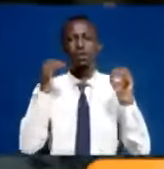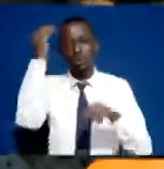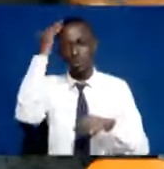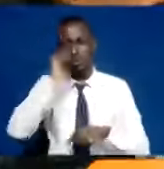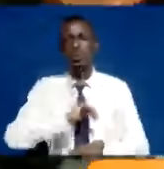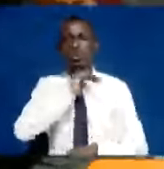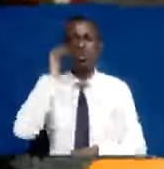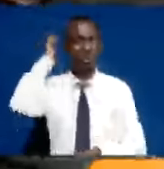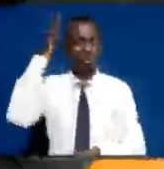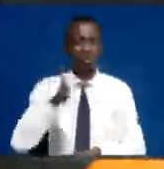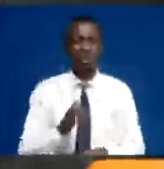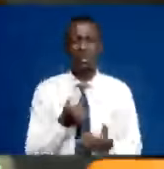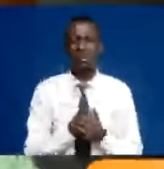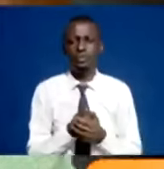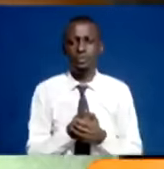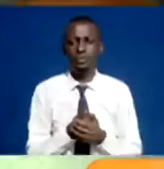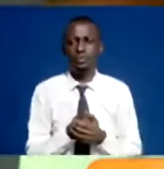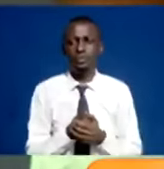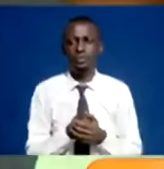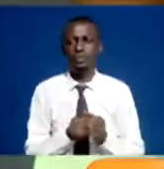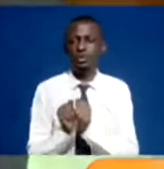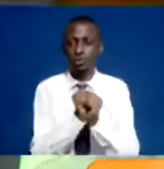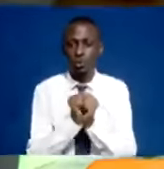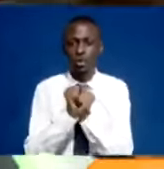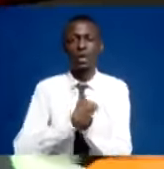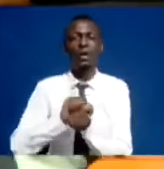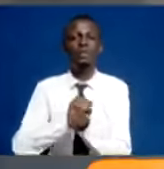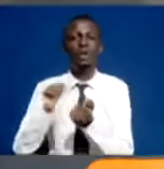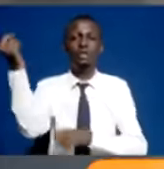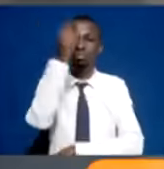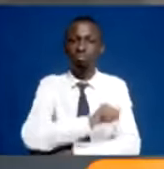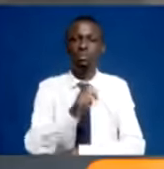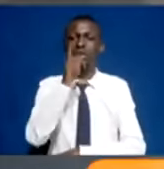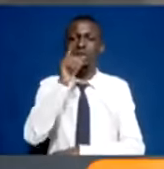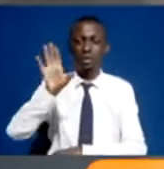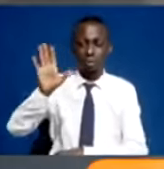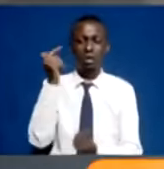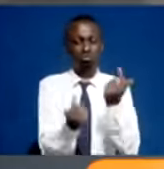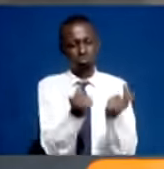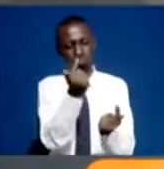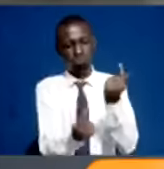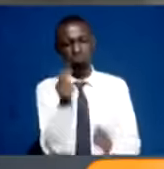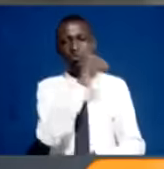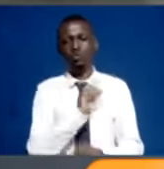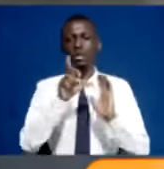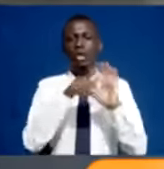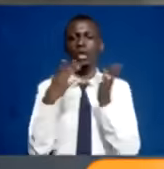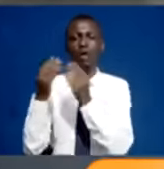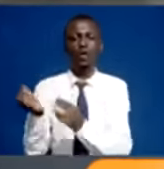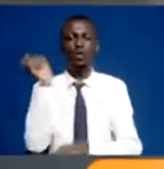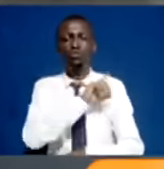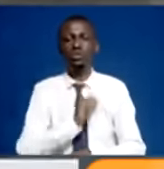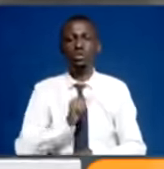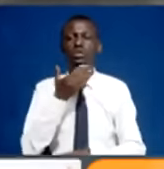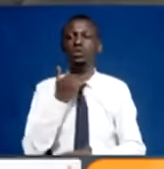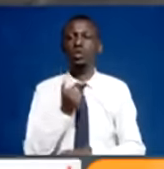on that Friday, tukashida na yeye the whole day. Ata lunch ni alitupikia, akaondoka. Alikuwa